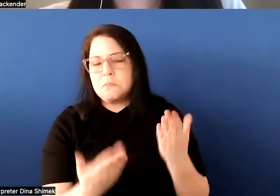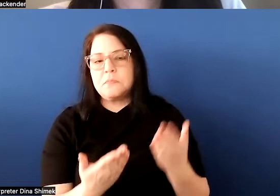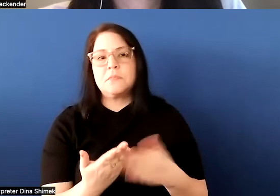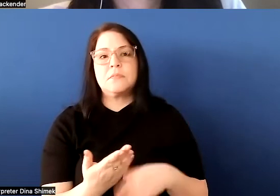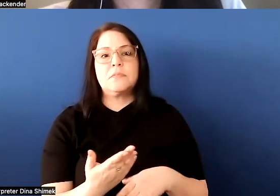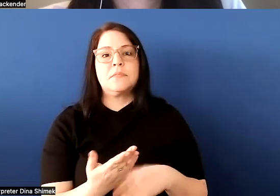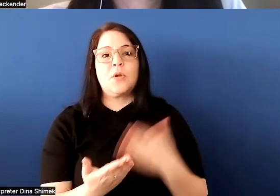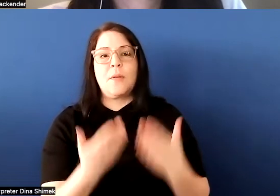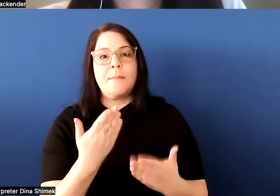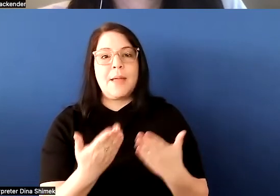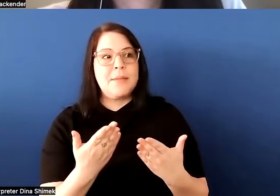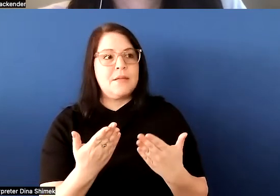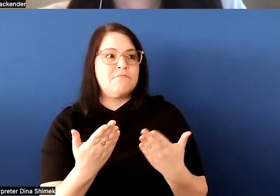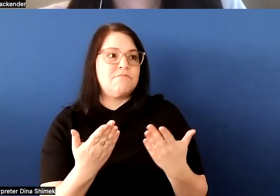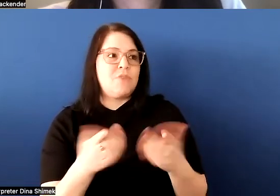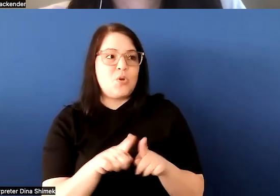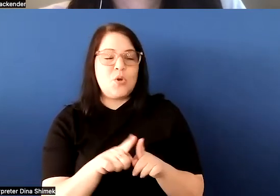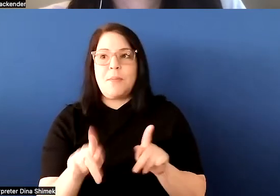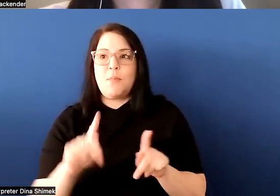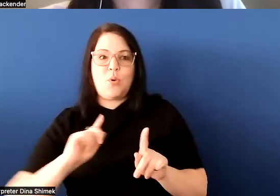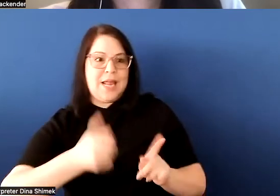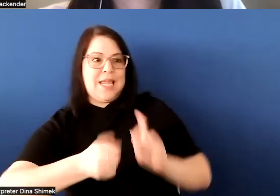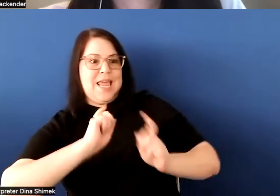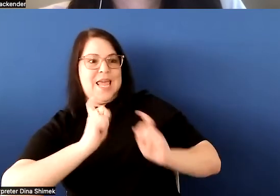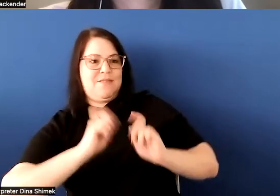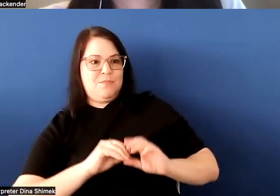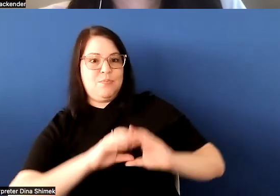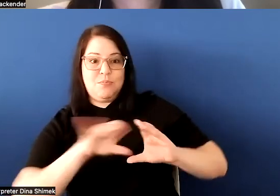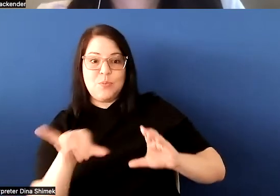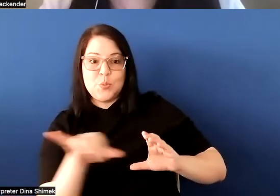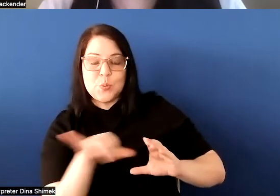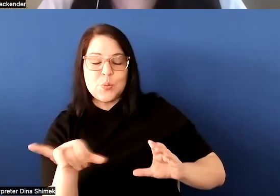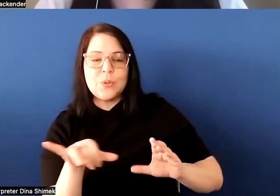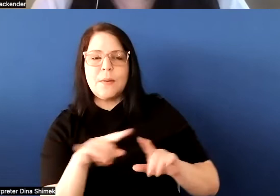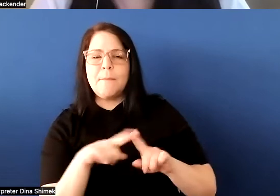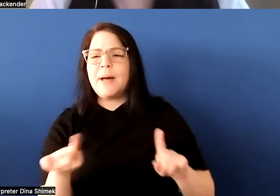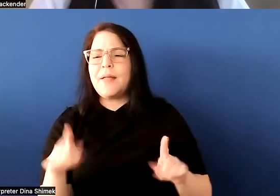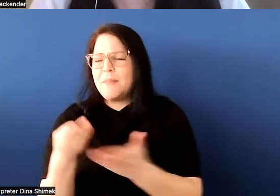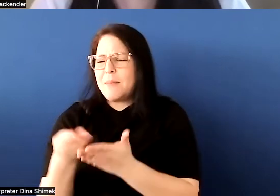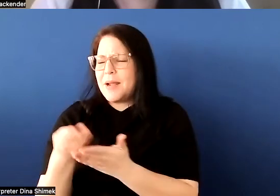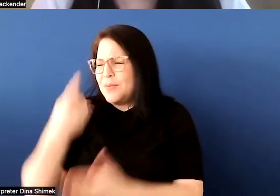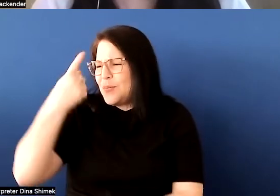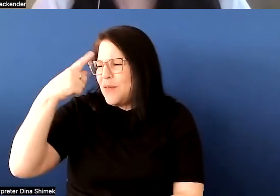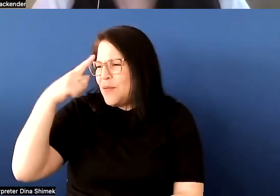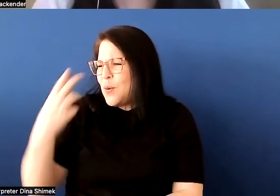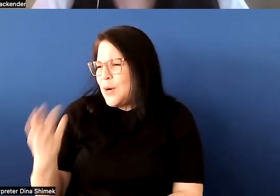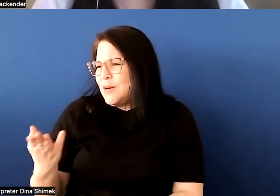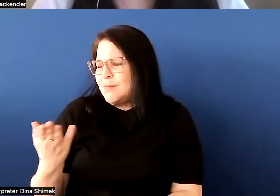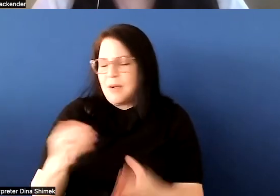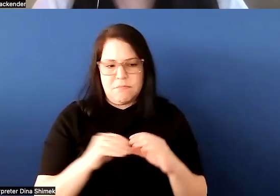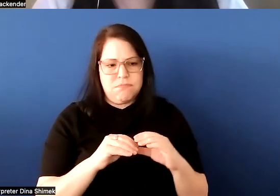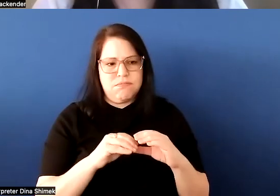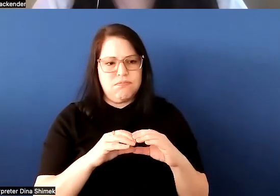up that gifting portal, allows people to contribute to it. But then, the question is, well, what can I use these funds for? I start accumulating them.